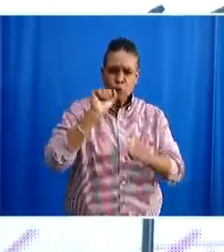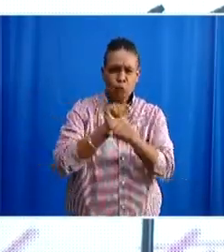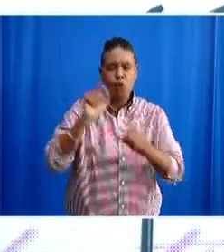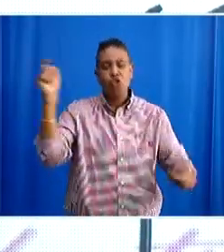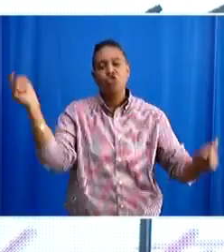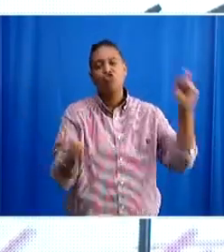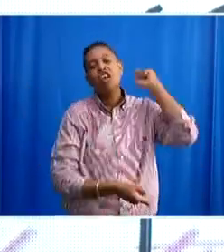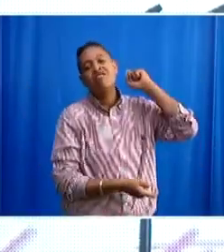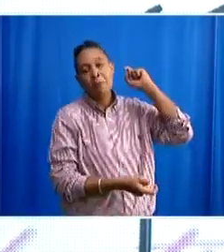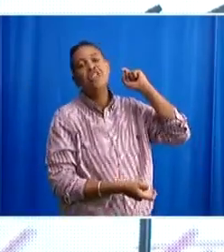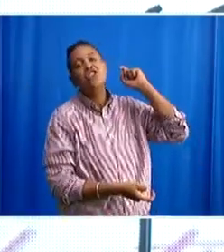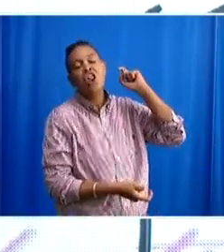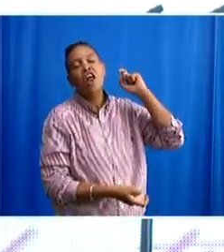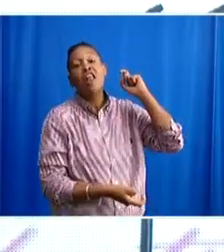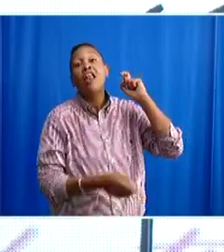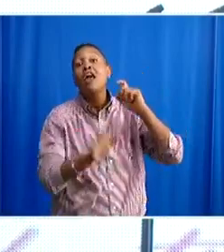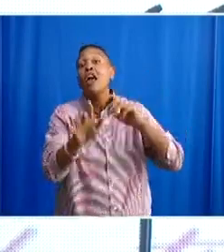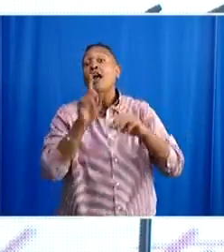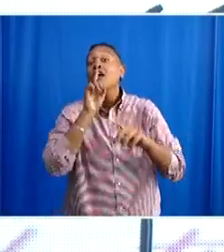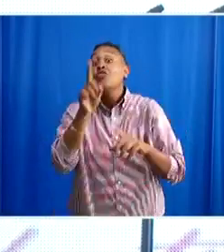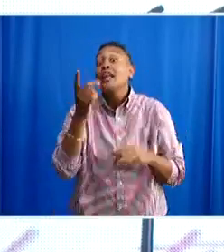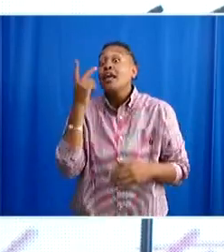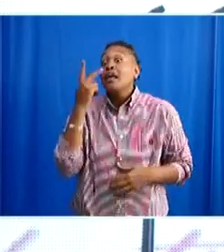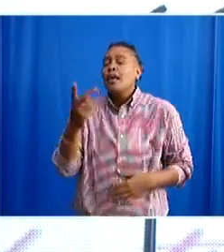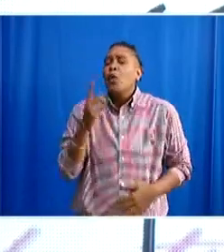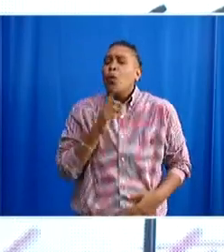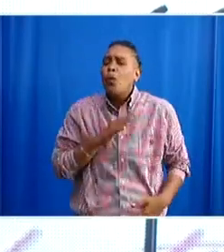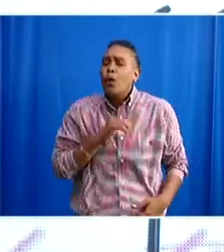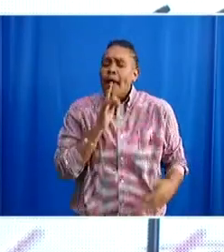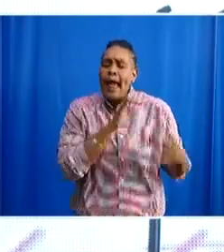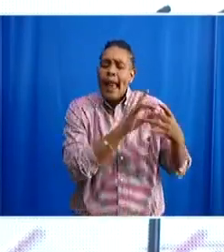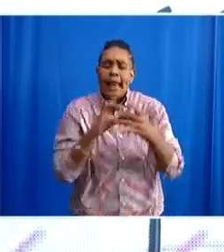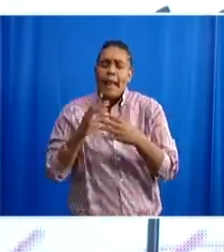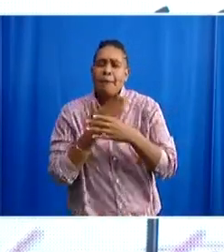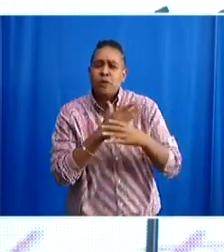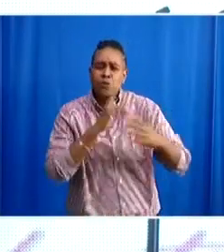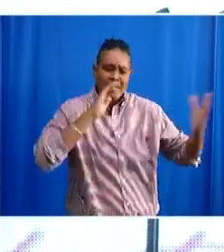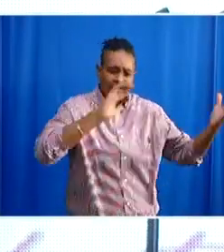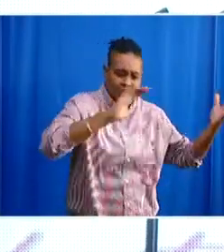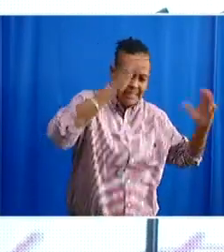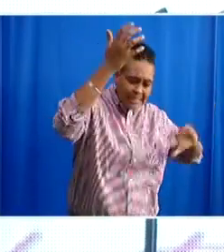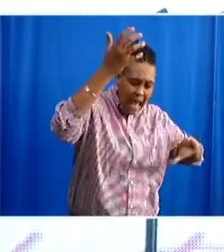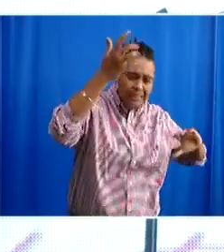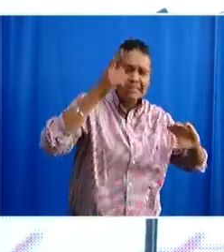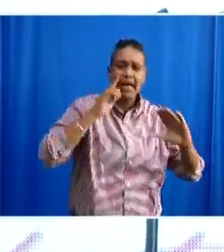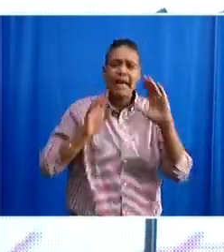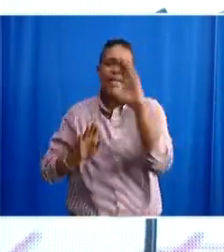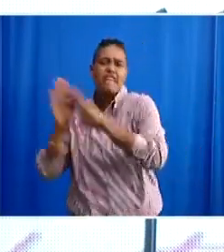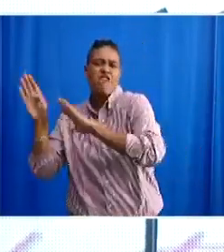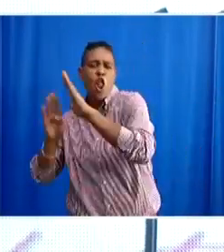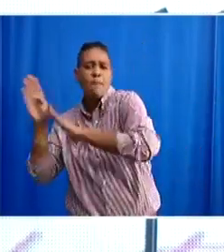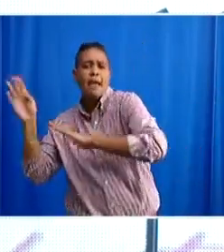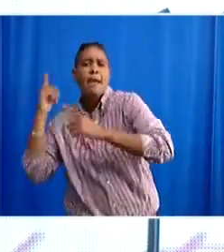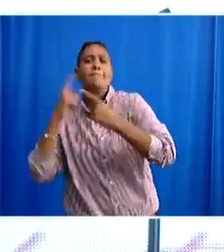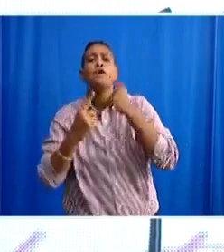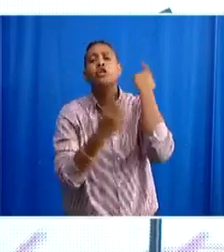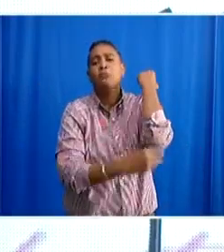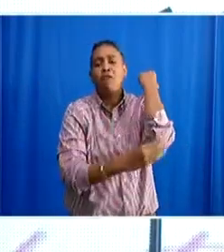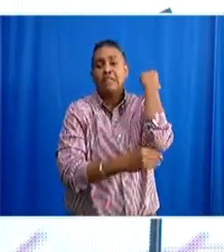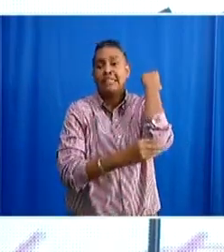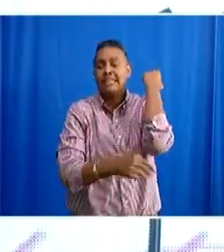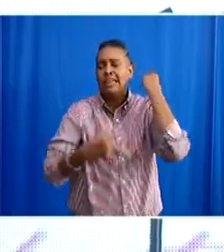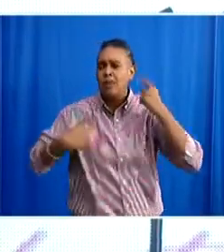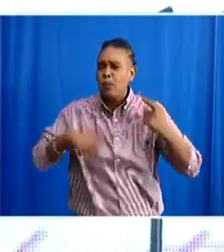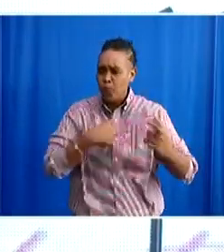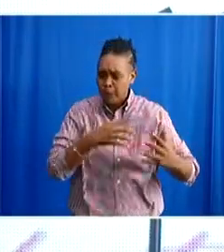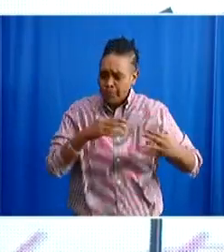transformational. As there is indeed a link between disaster, development, and poverty, we